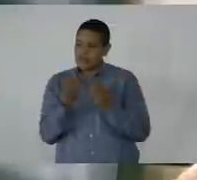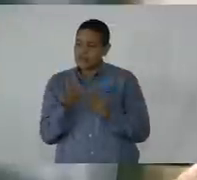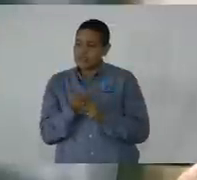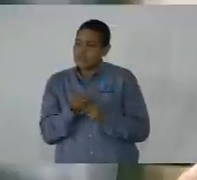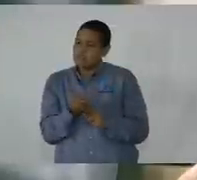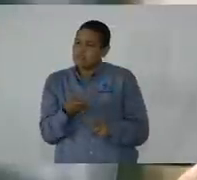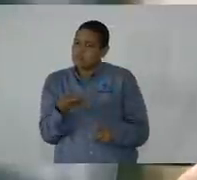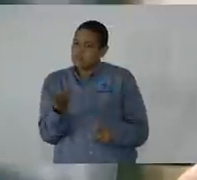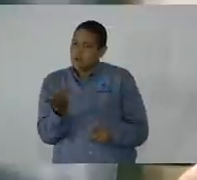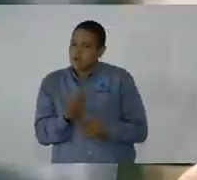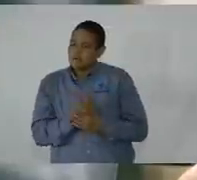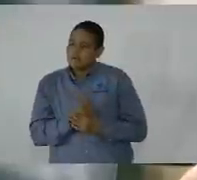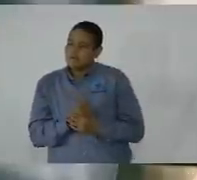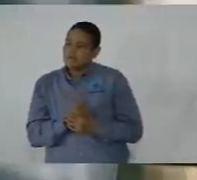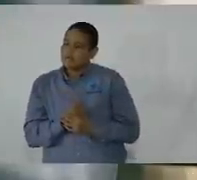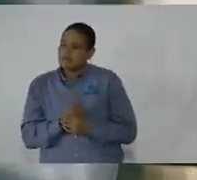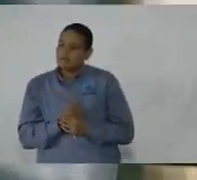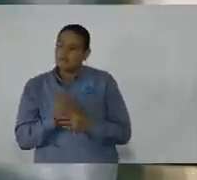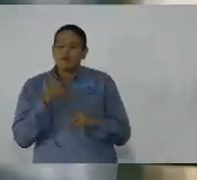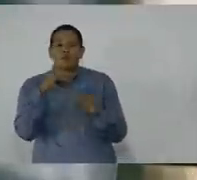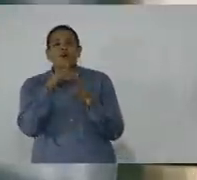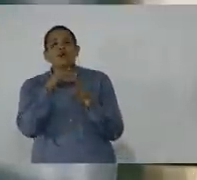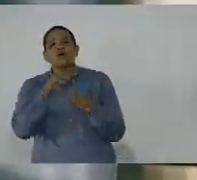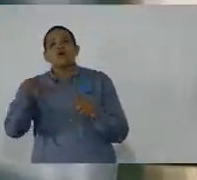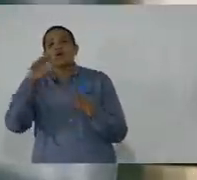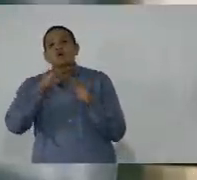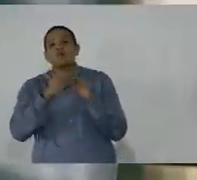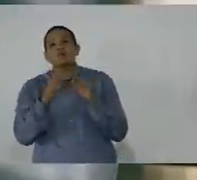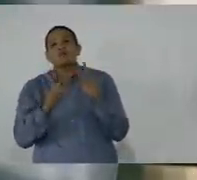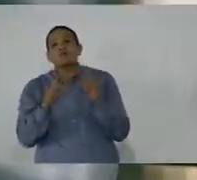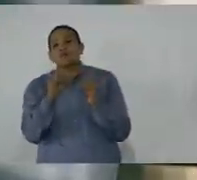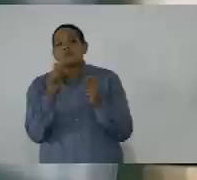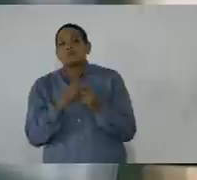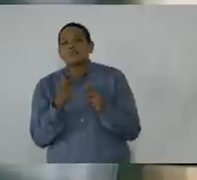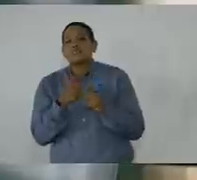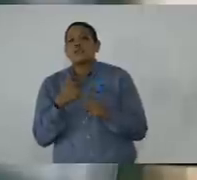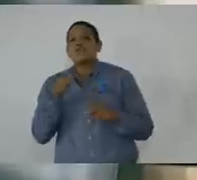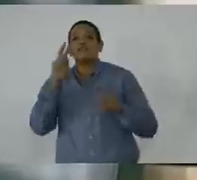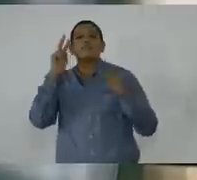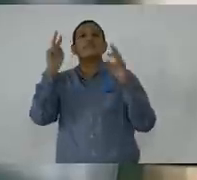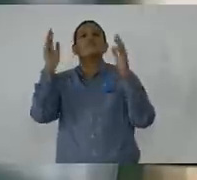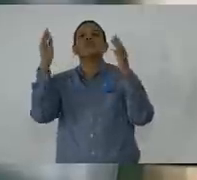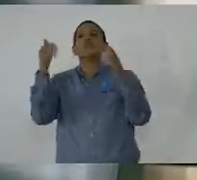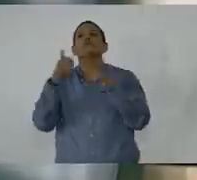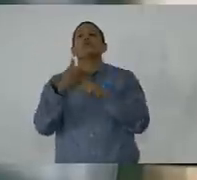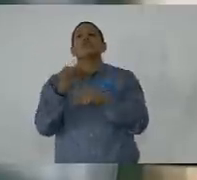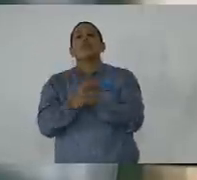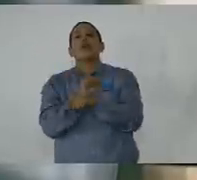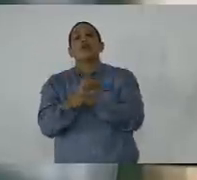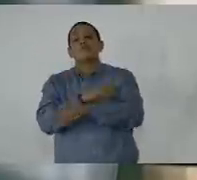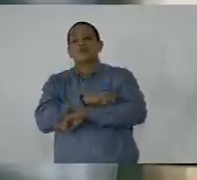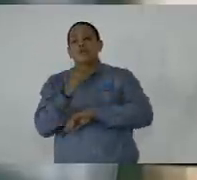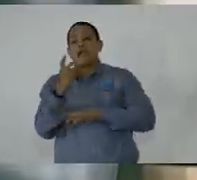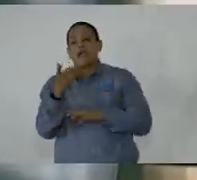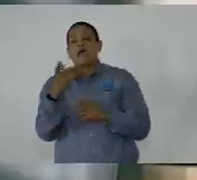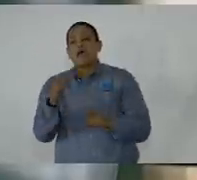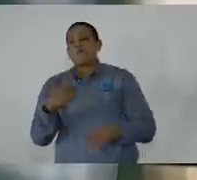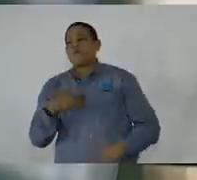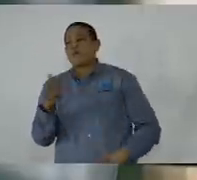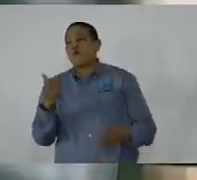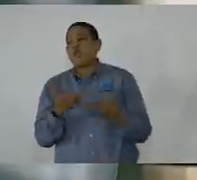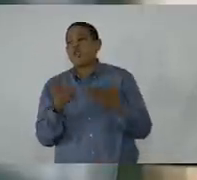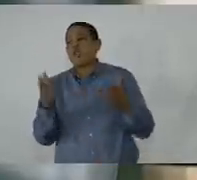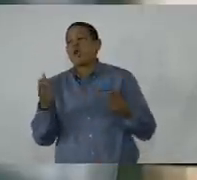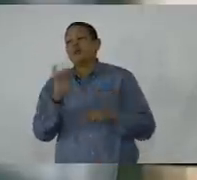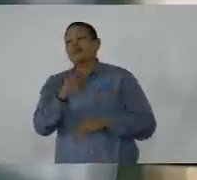going to be? We're calling on all Jamaicans, Madam Speaker, particularly as we head towards Labor Day. We want to launch